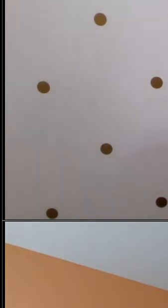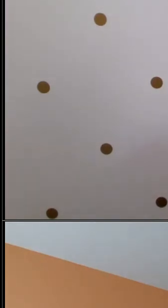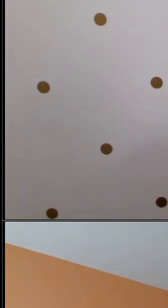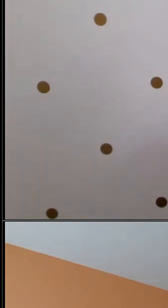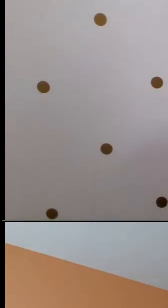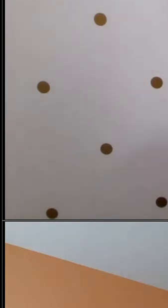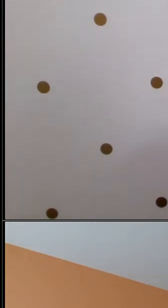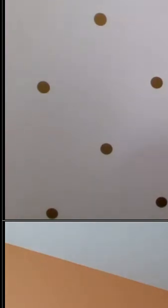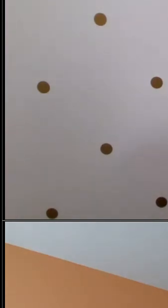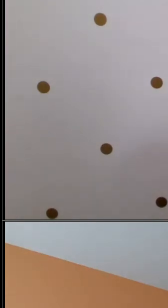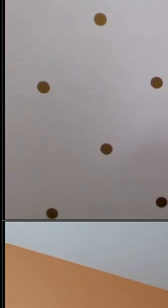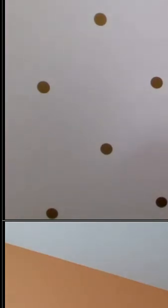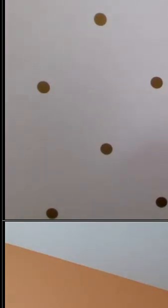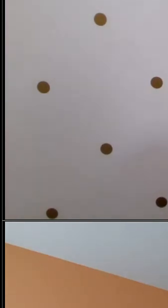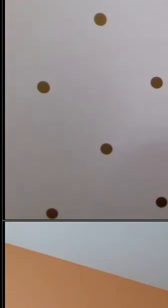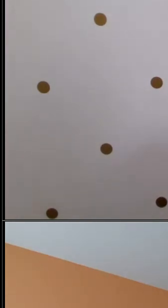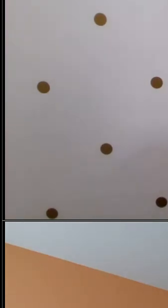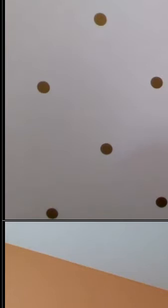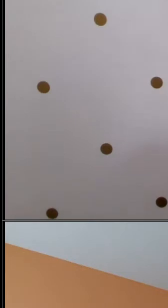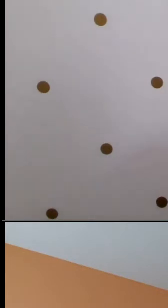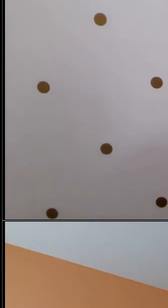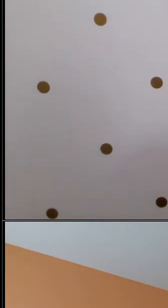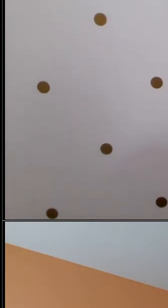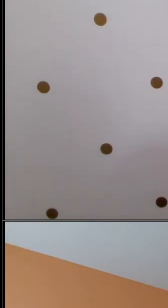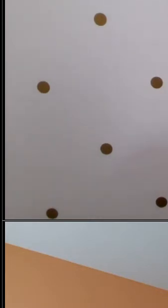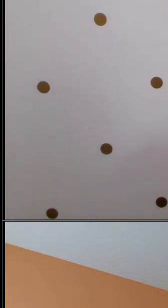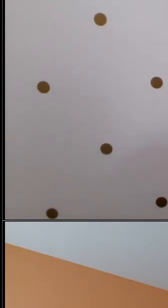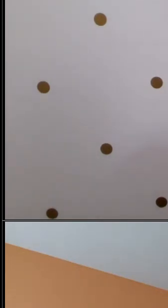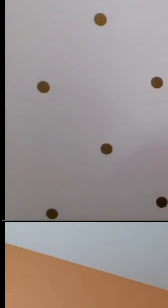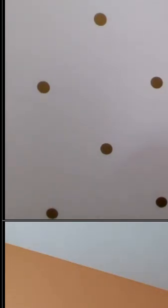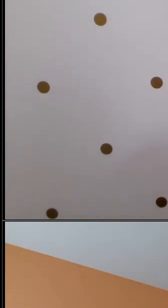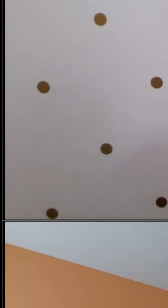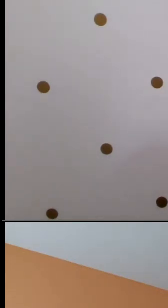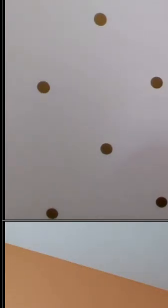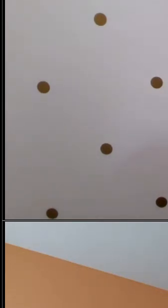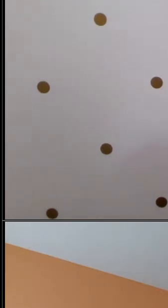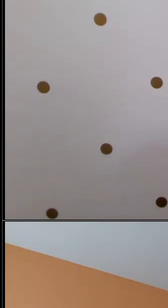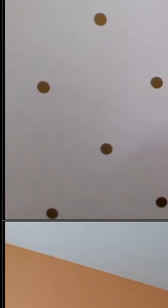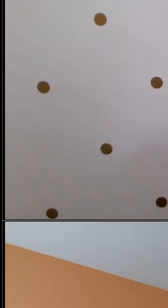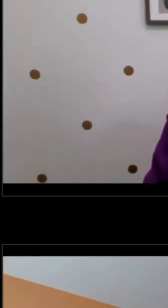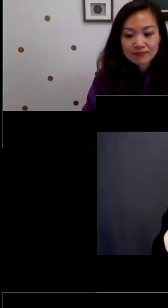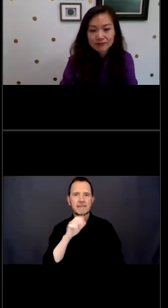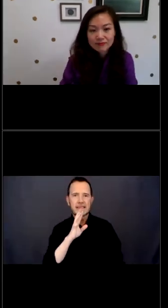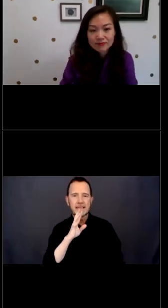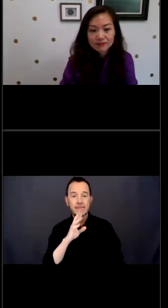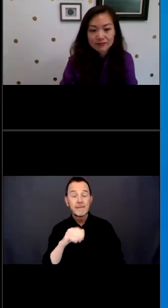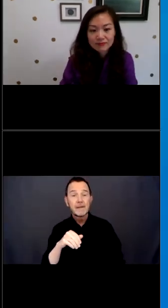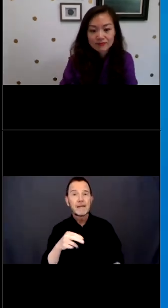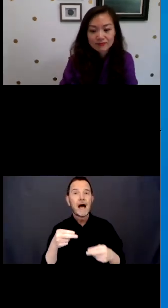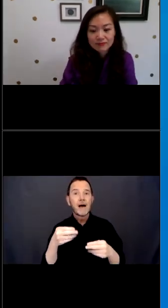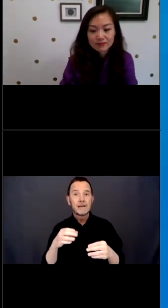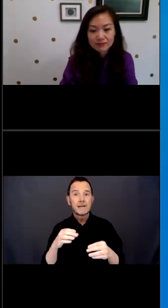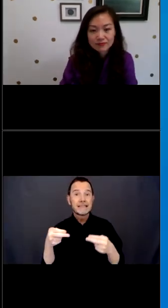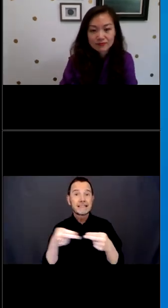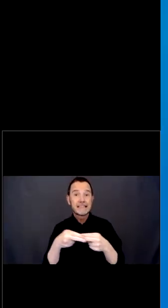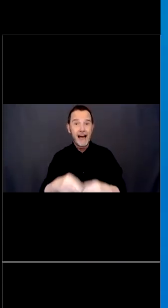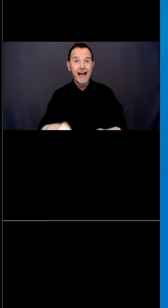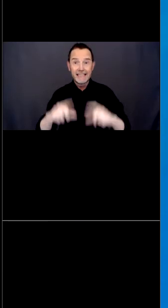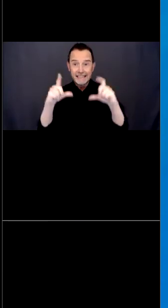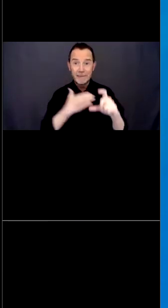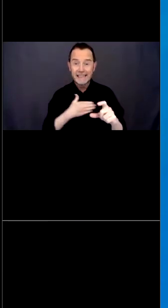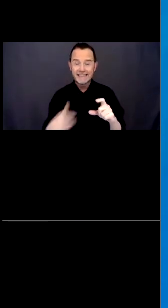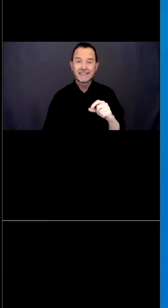Great, thank you, Michelle. And Fatima, you can bring back up the slides. Michelle shared a lot of information very